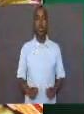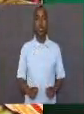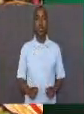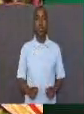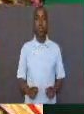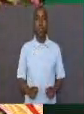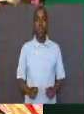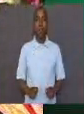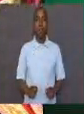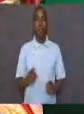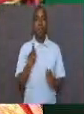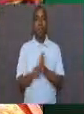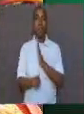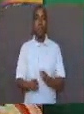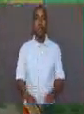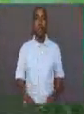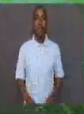suds died.